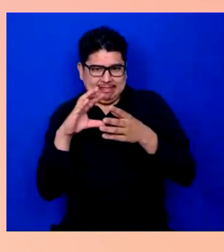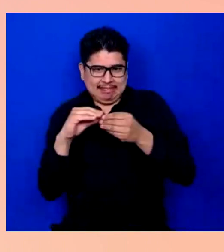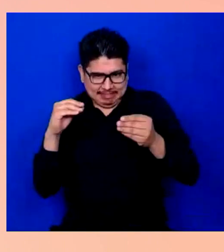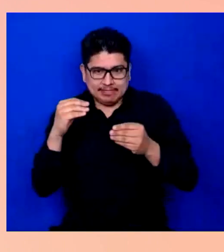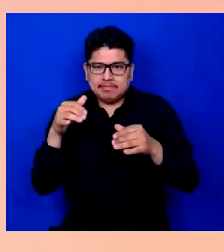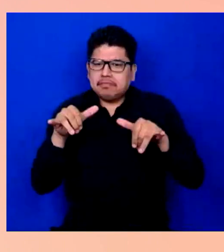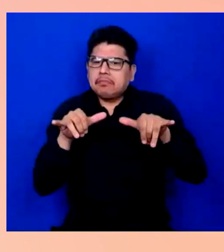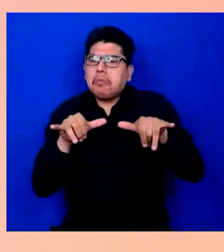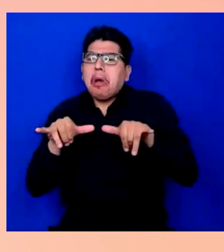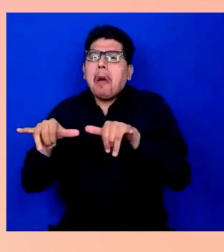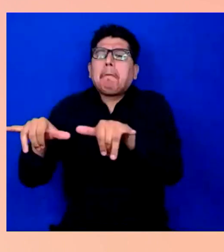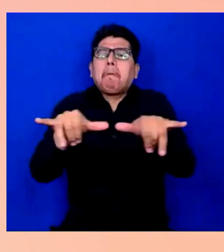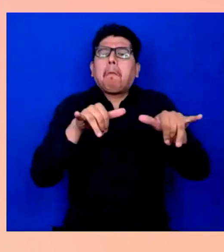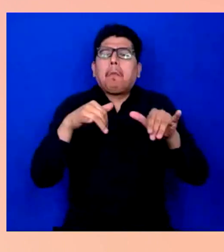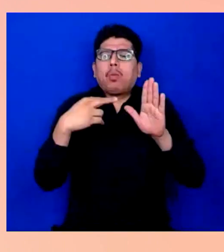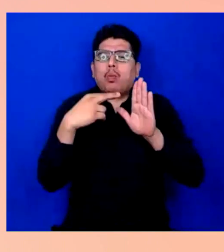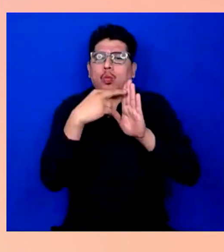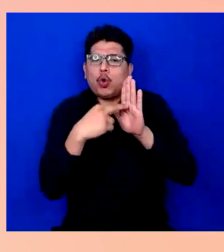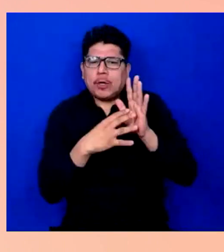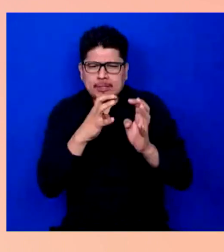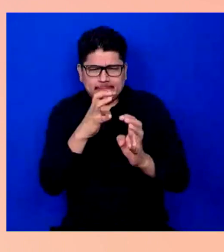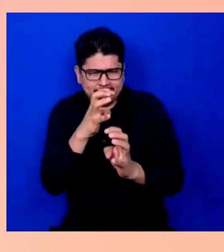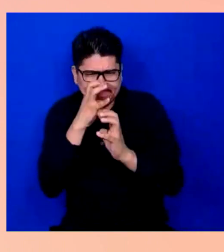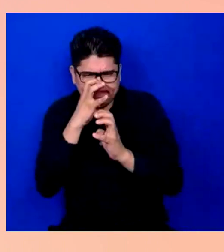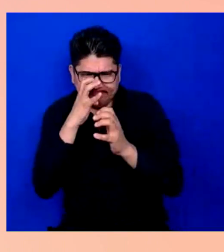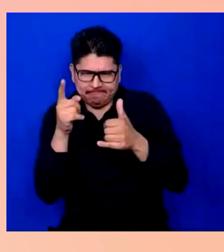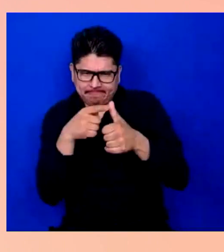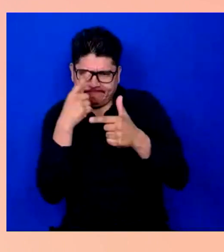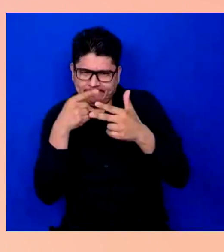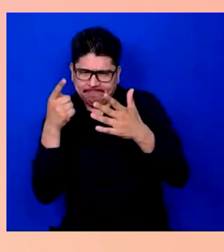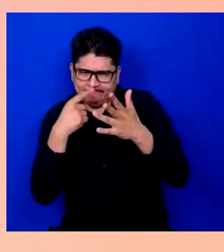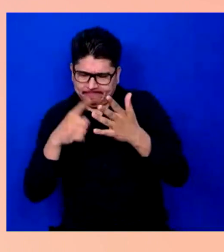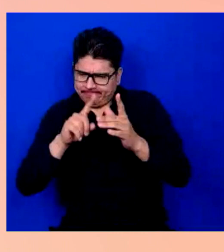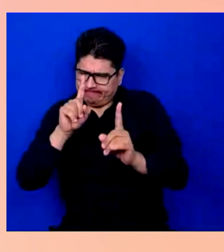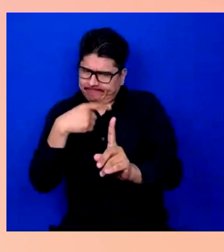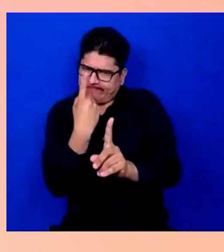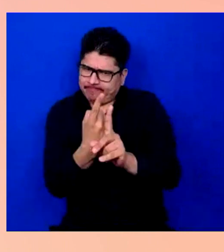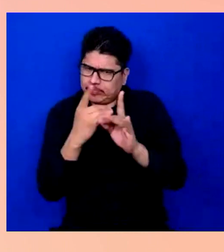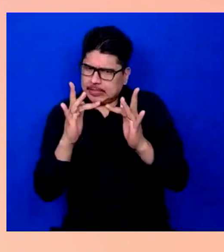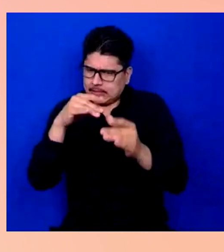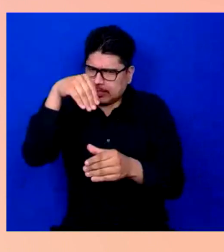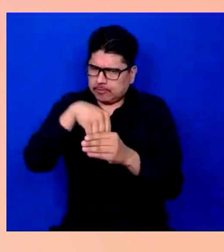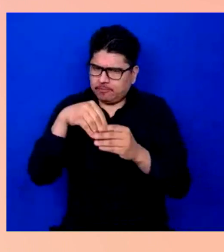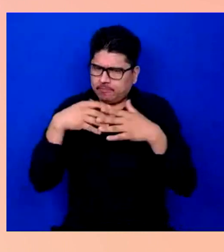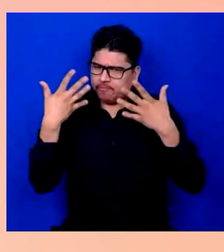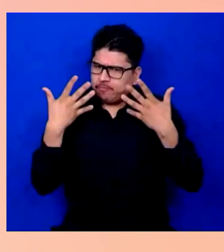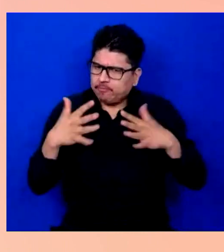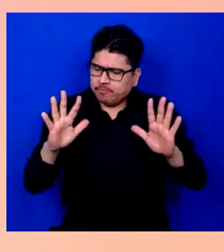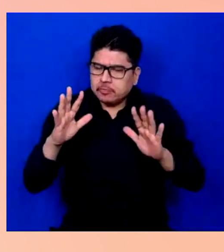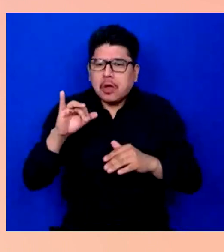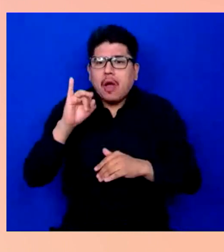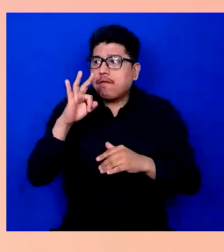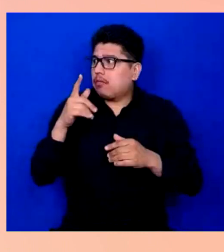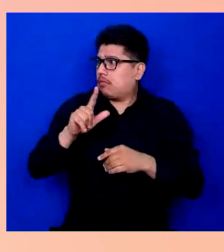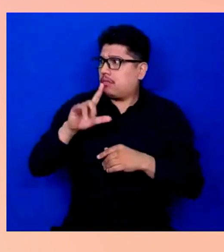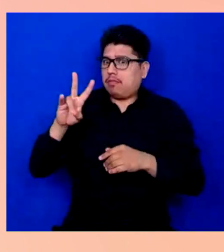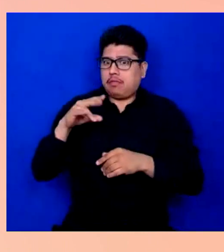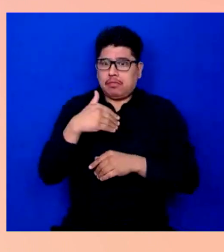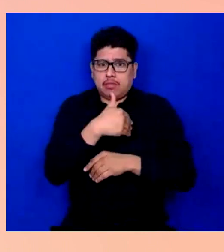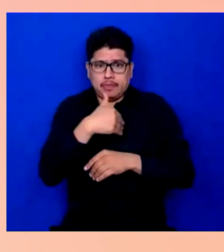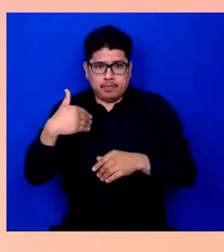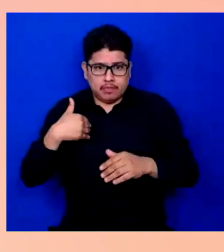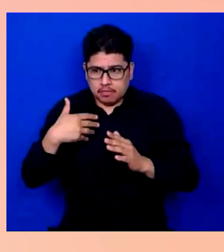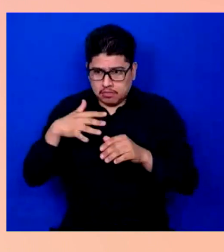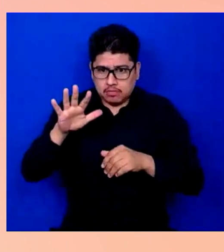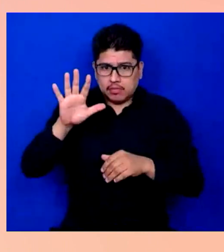say, on our single internal market, even if we are 27 member states. The EU has